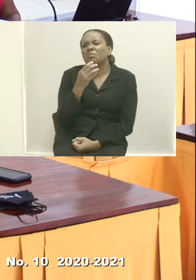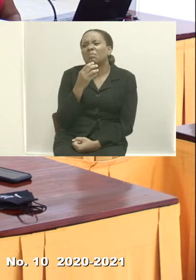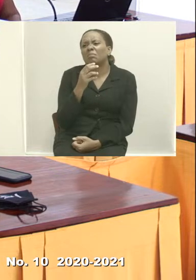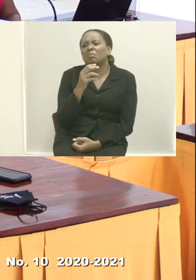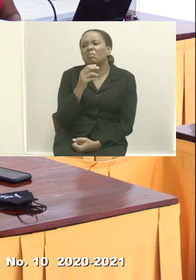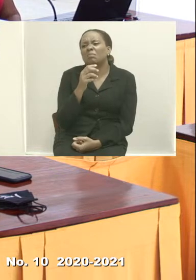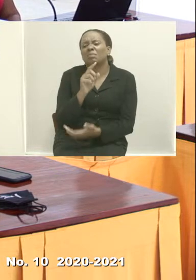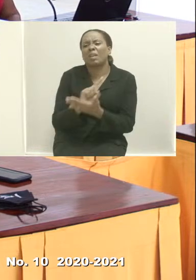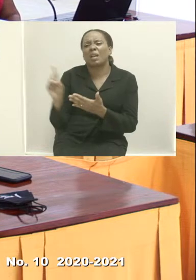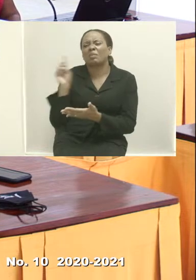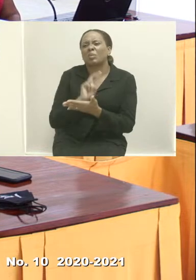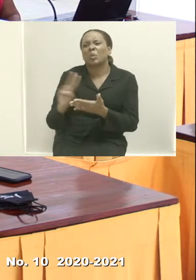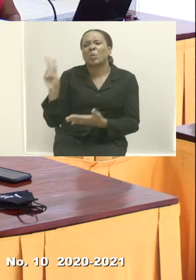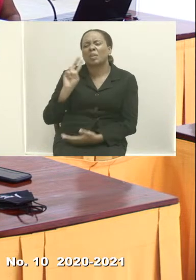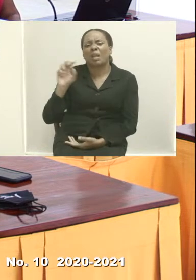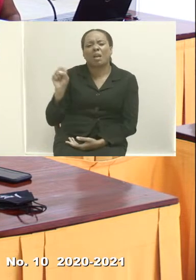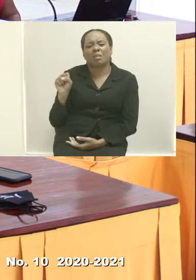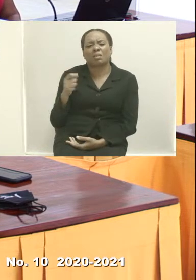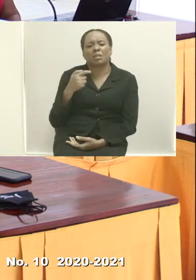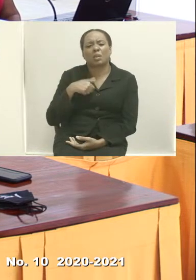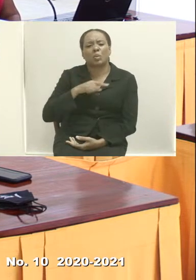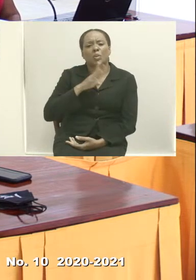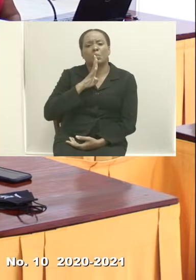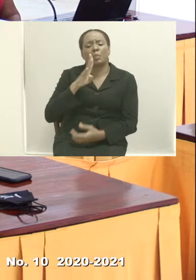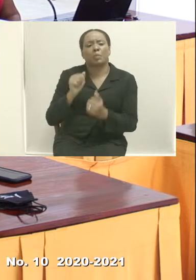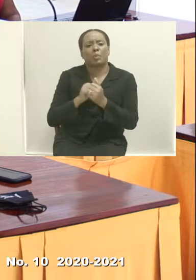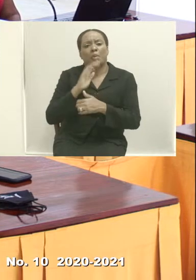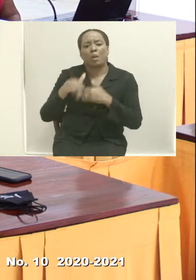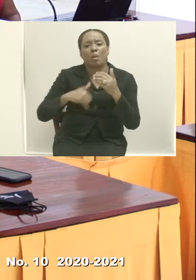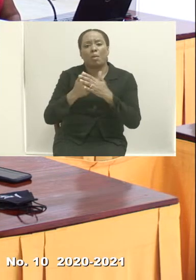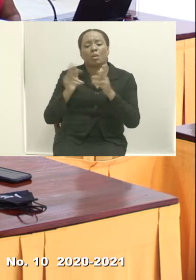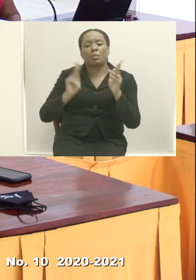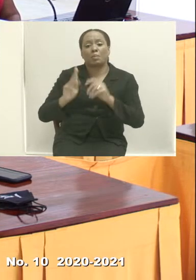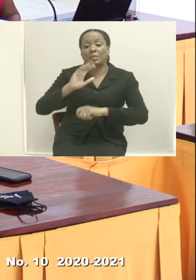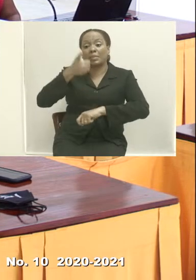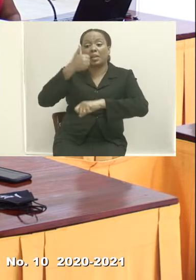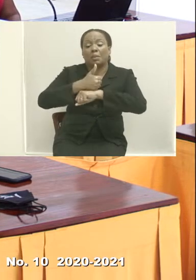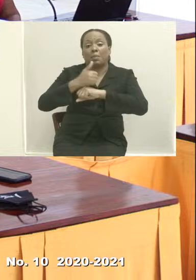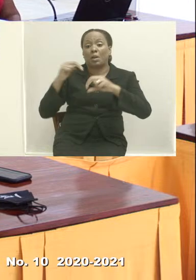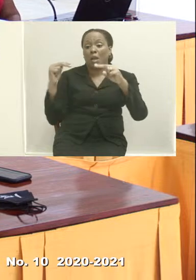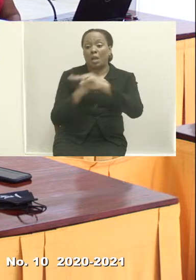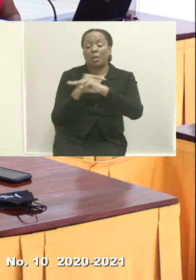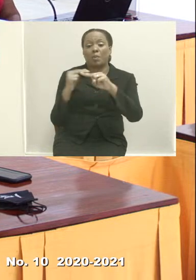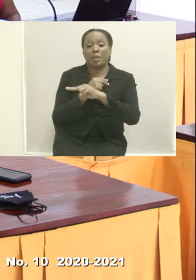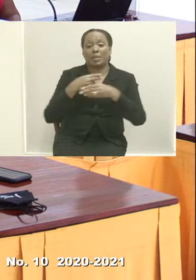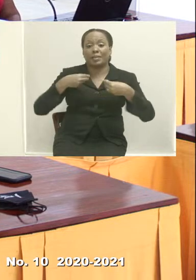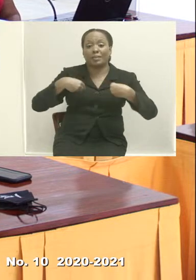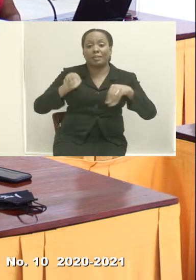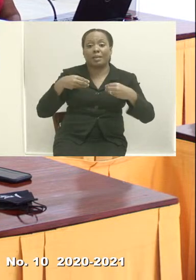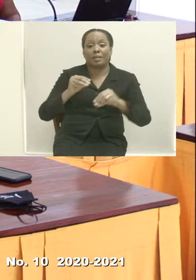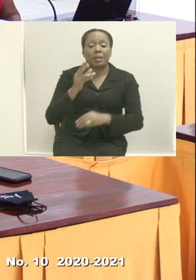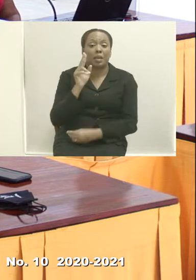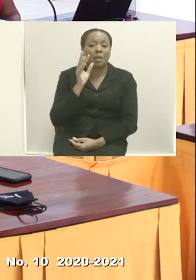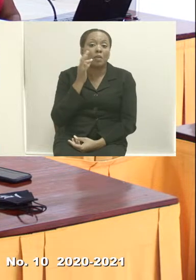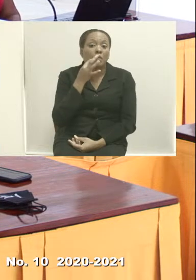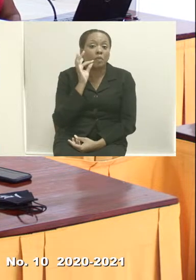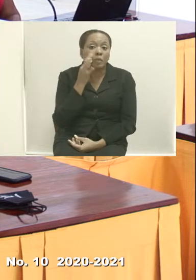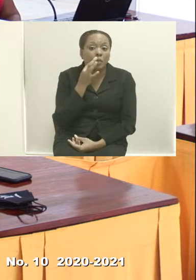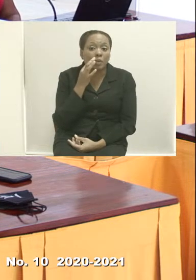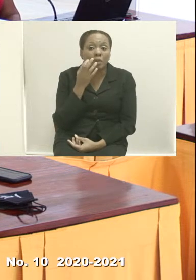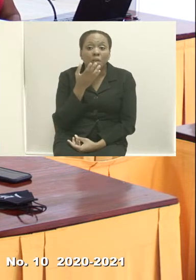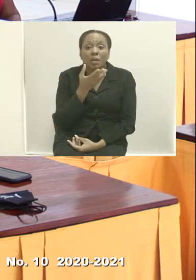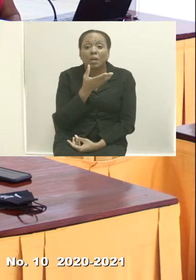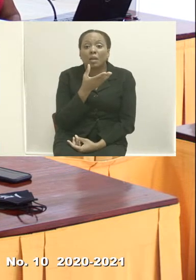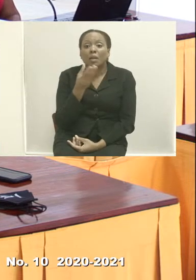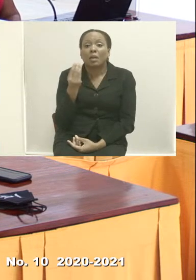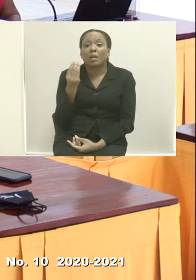fruit and coconut vendor along that highway. And the reality is that I don't think we came across any who were resistant